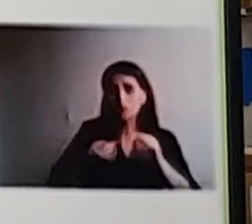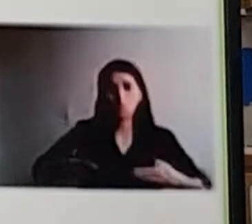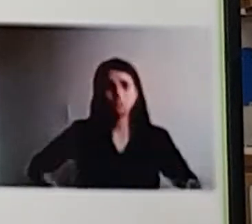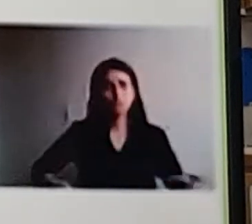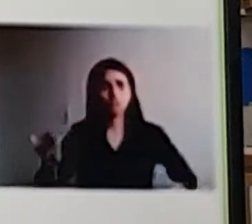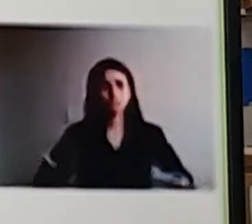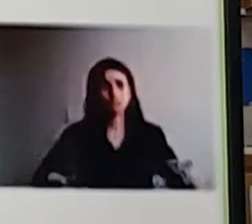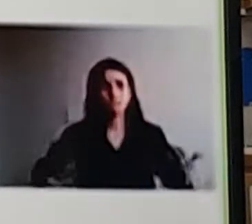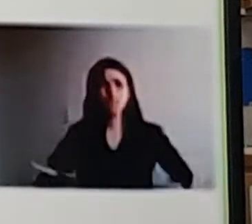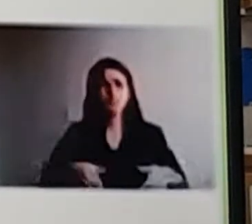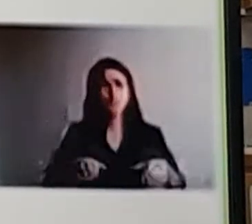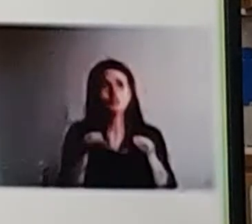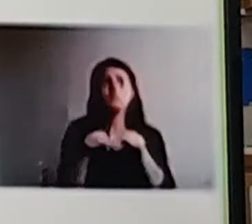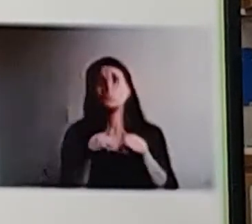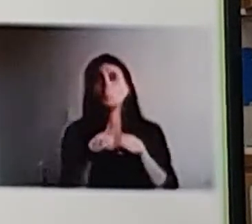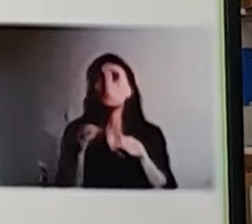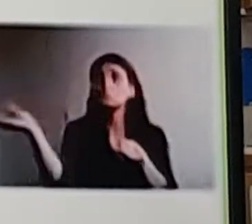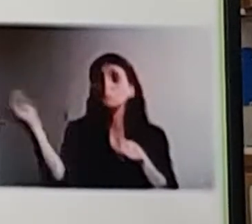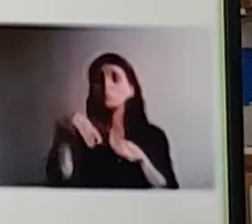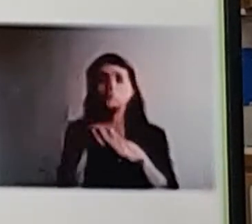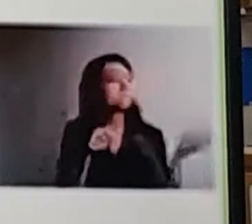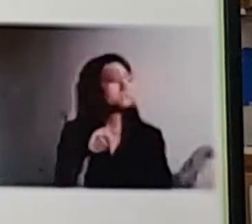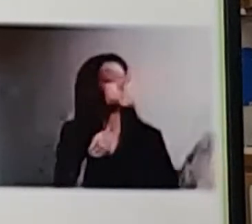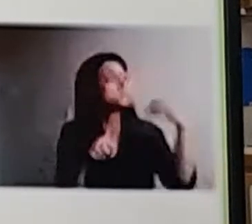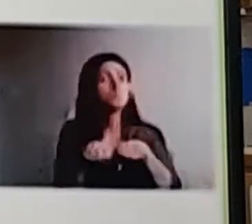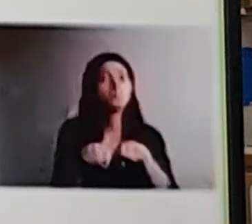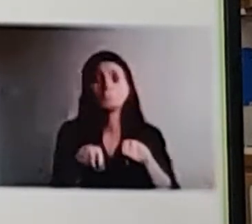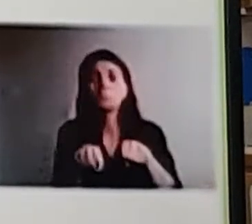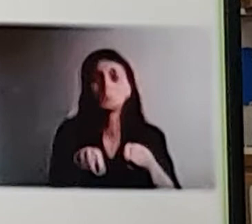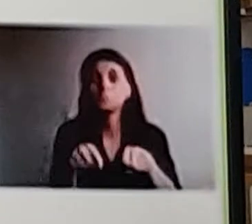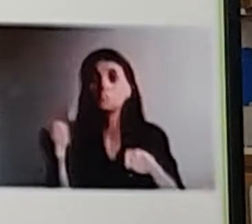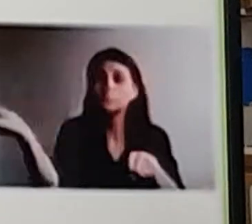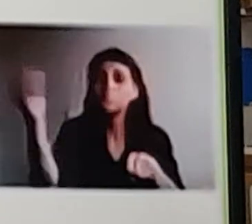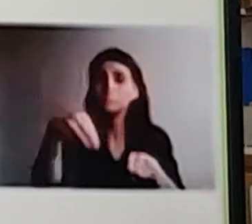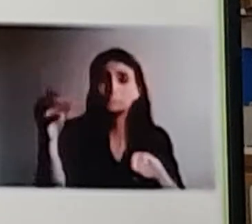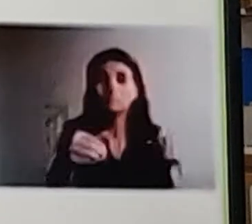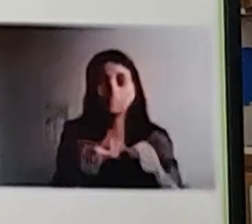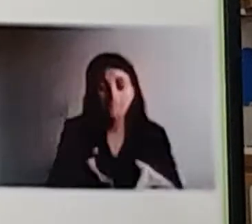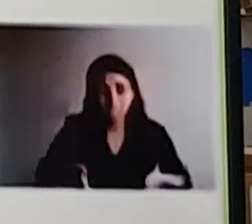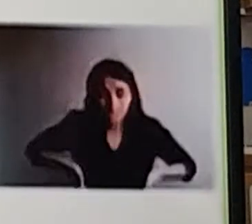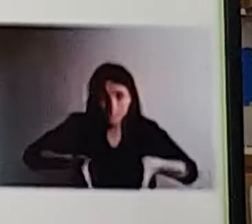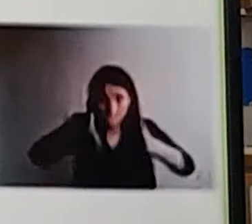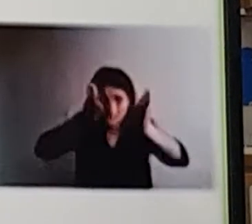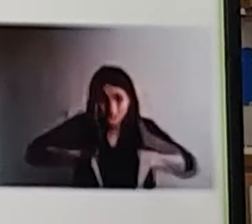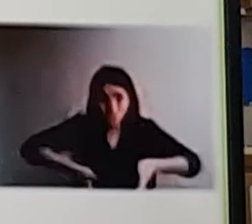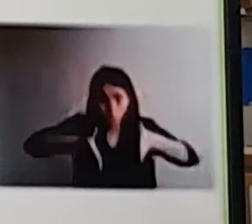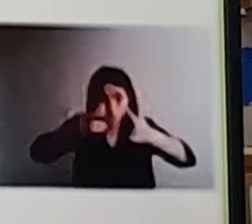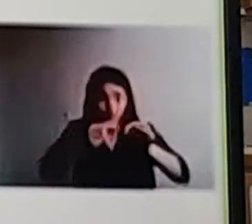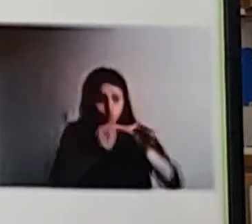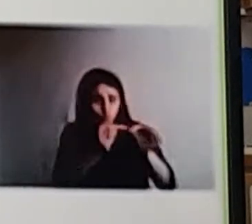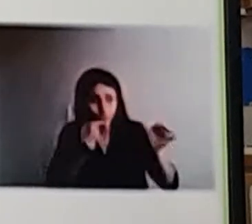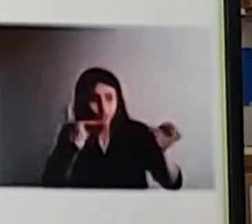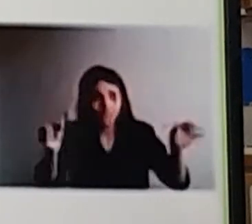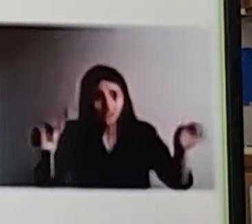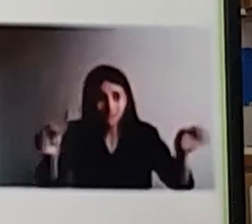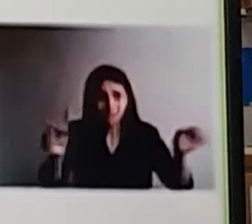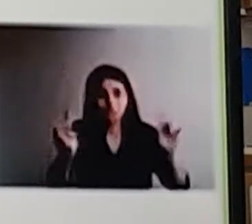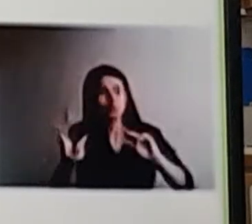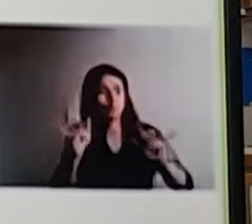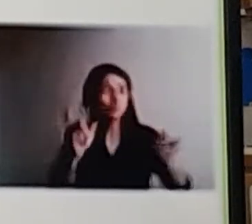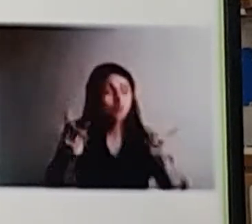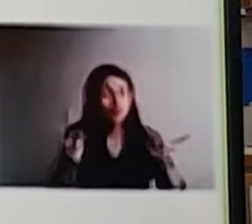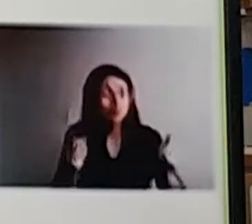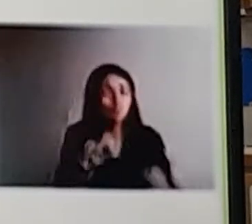not less than 1.2 or 1.5 meter. The main corridor should not be less than 2